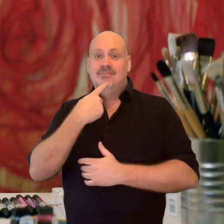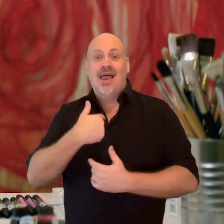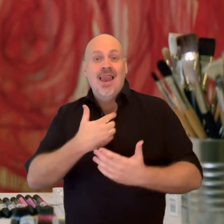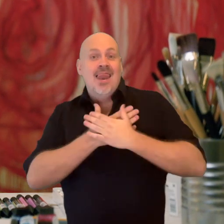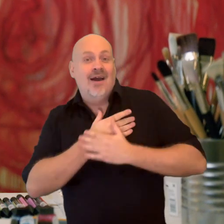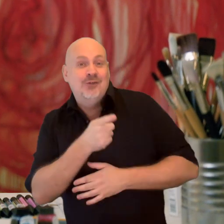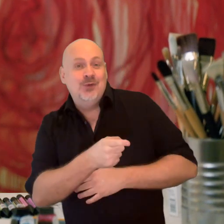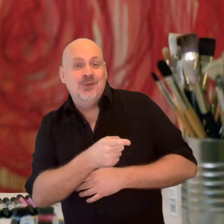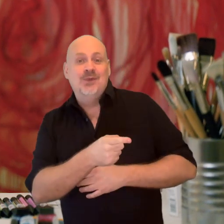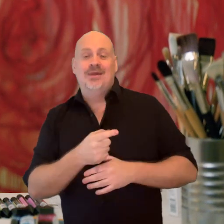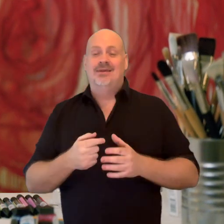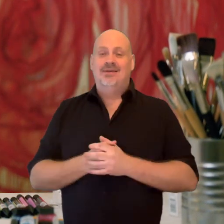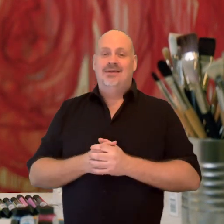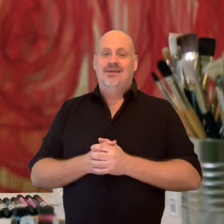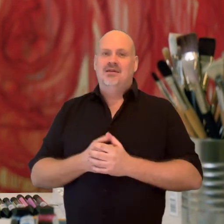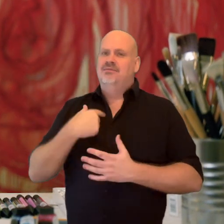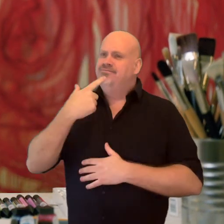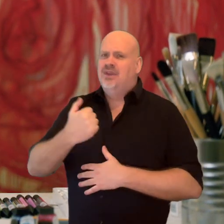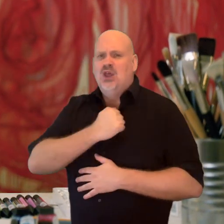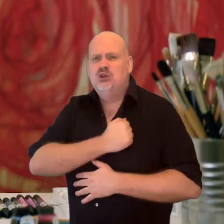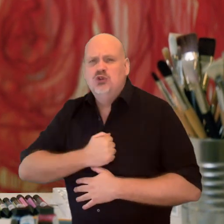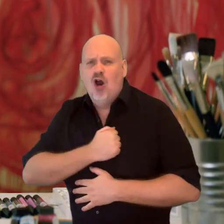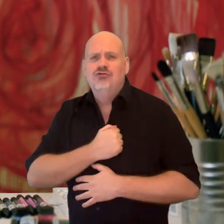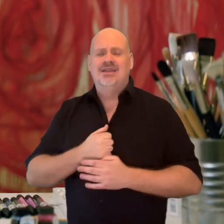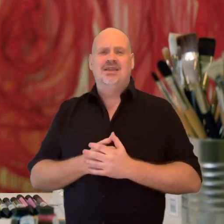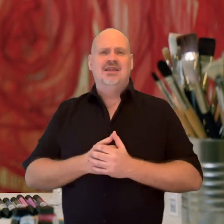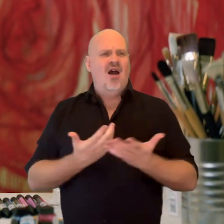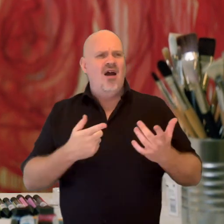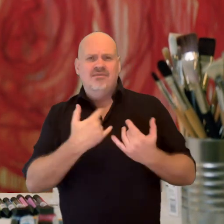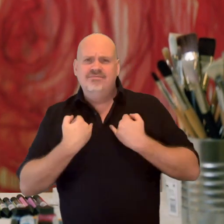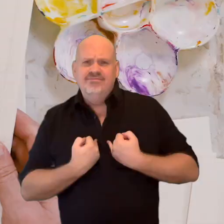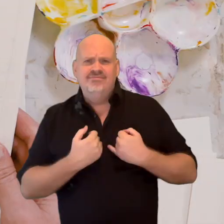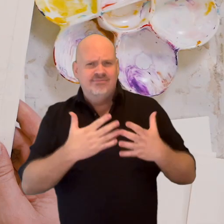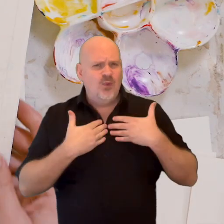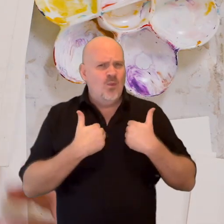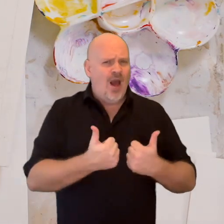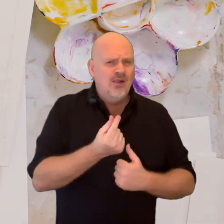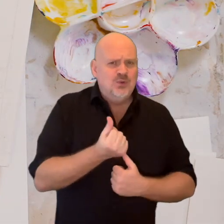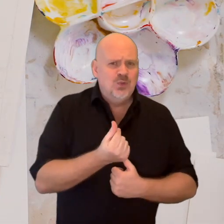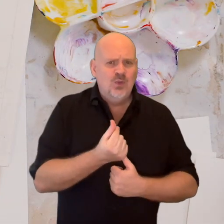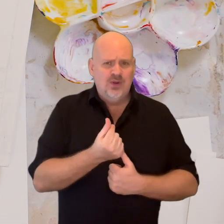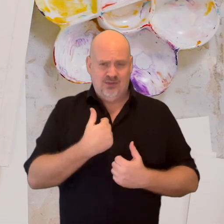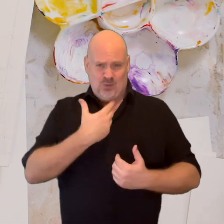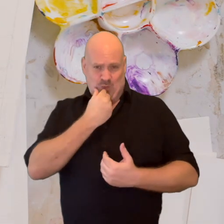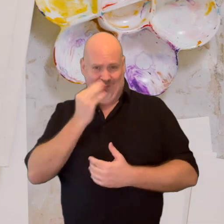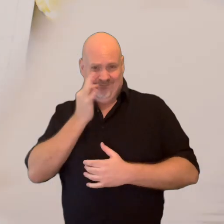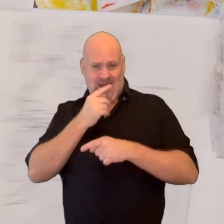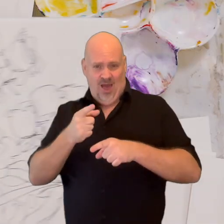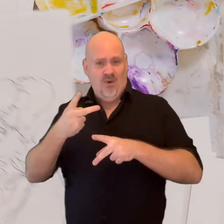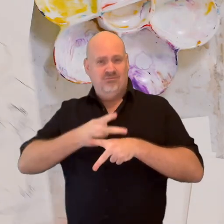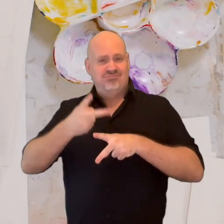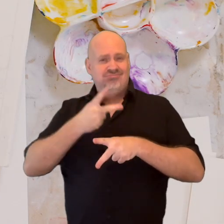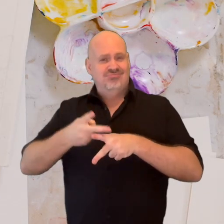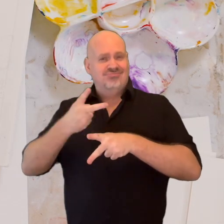I love you, we say I'm sorry, we say get well soon. We use them over and over and over